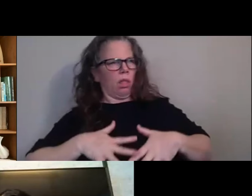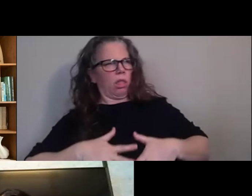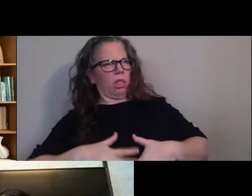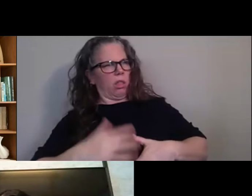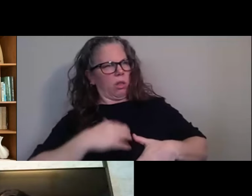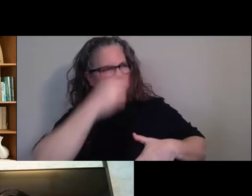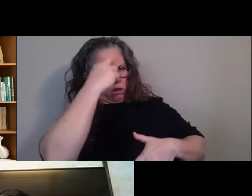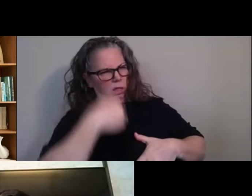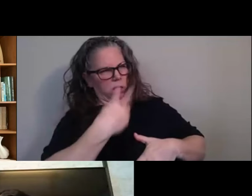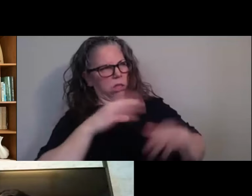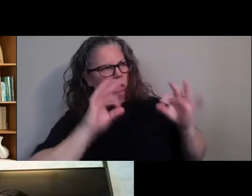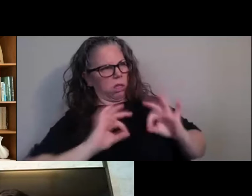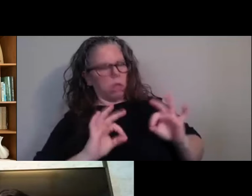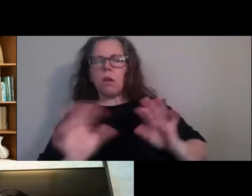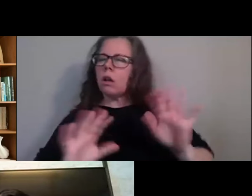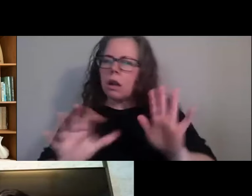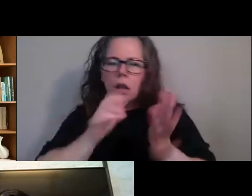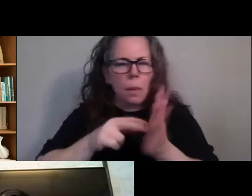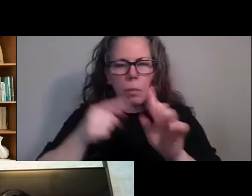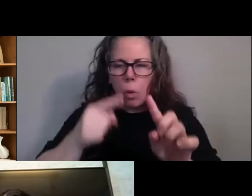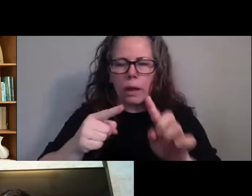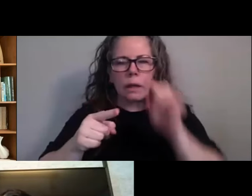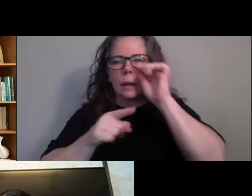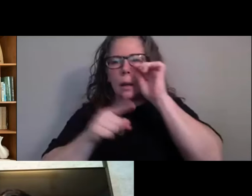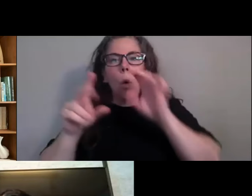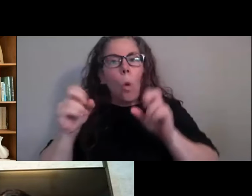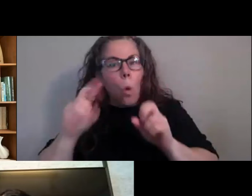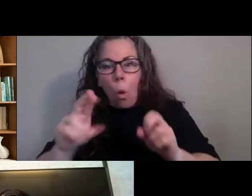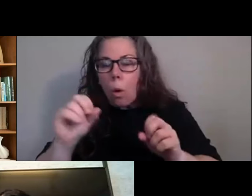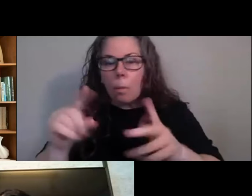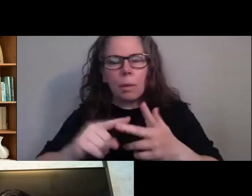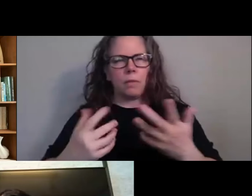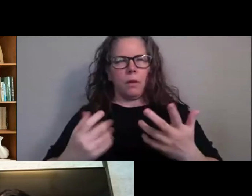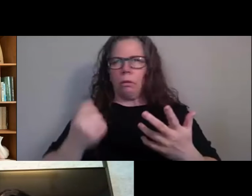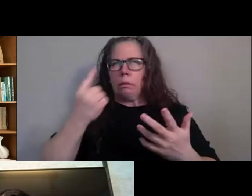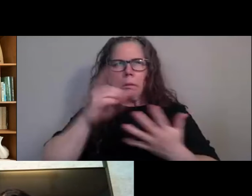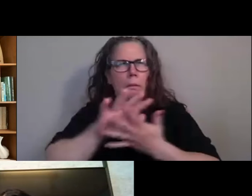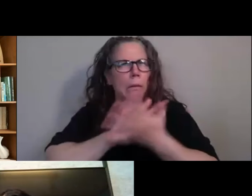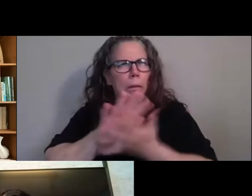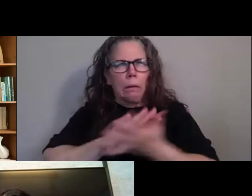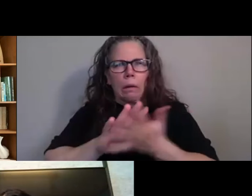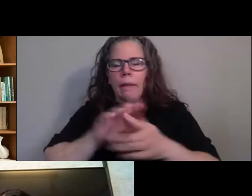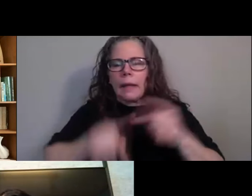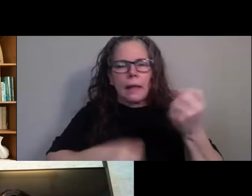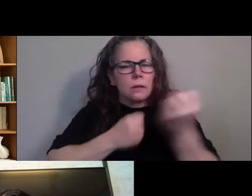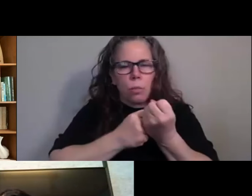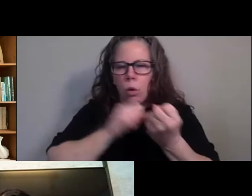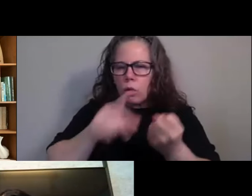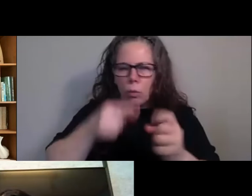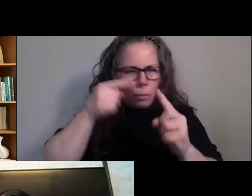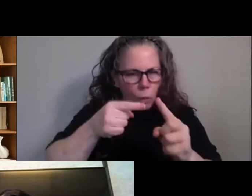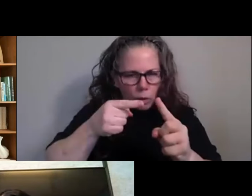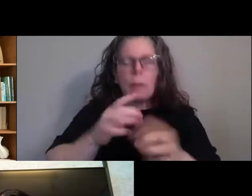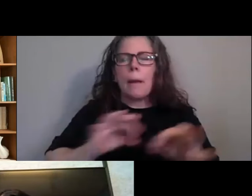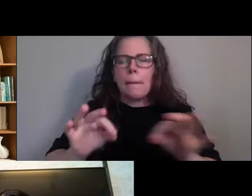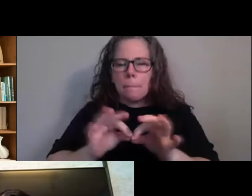talking about this very, very specific thing and they don't know what you're talking about? So I think it's making sure that as you do roll out your plan, you have some folks